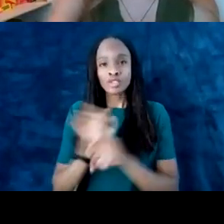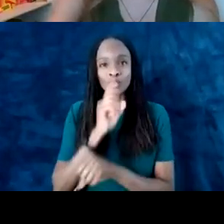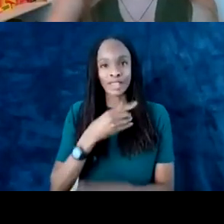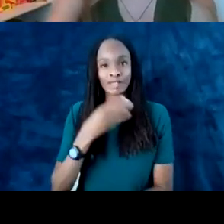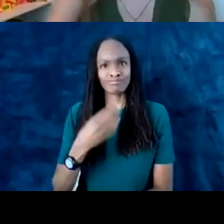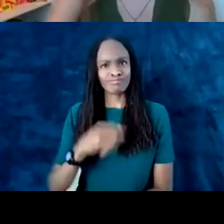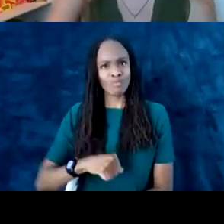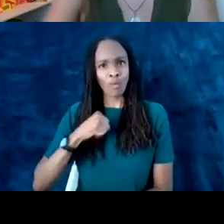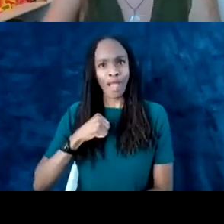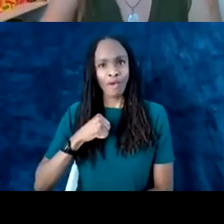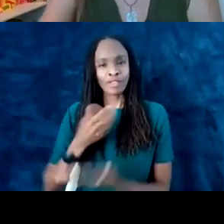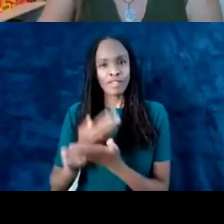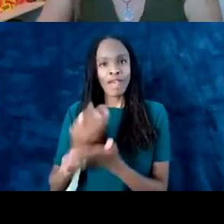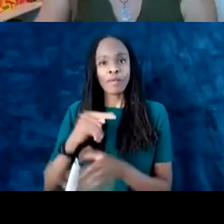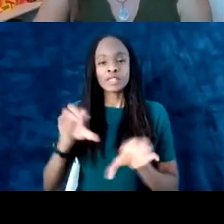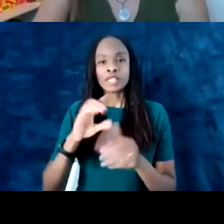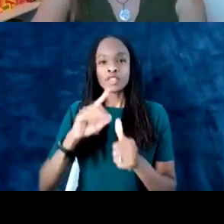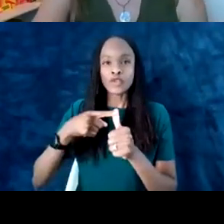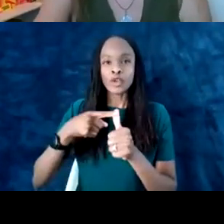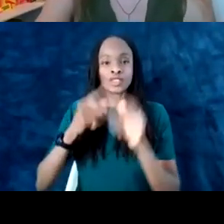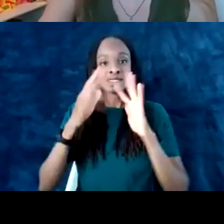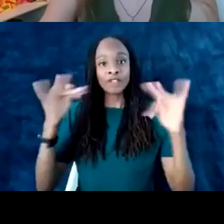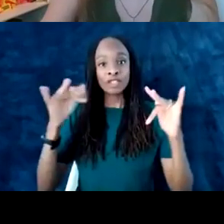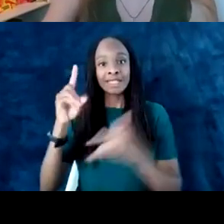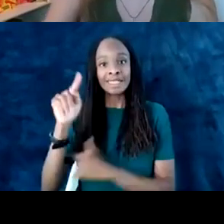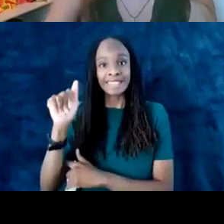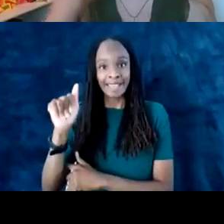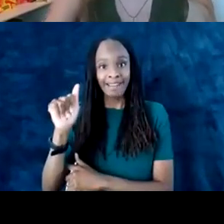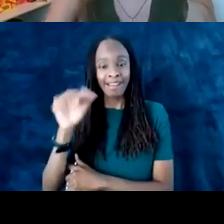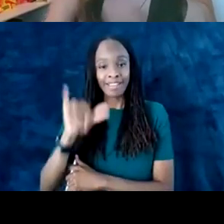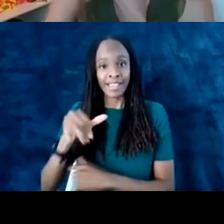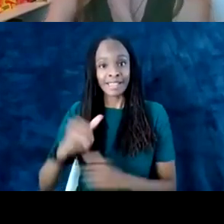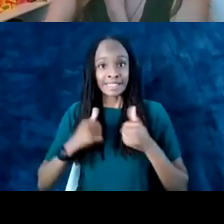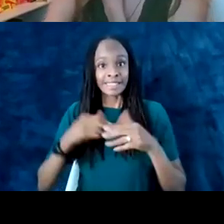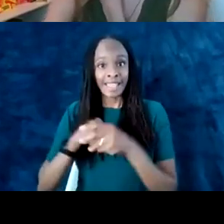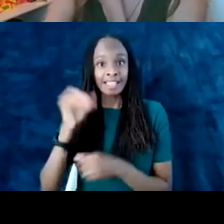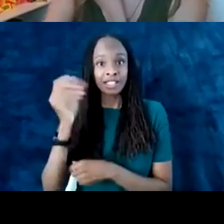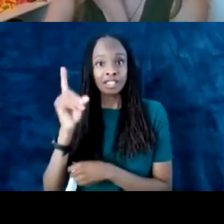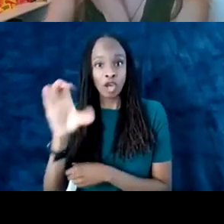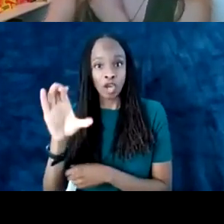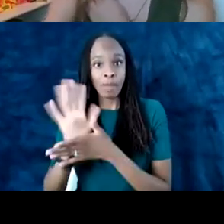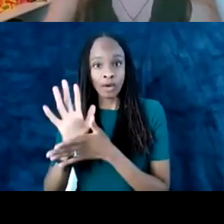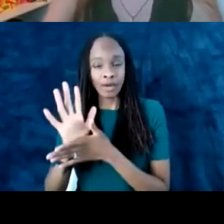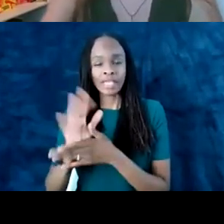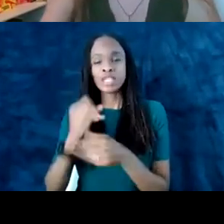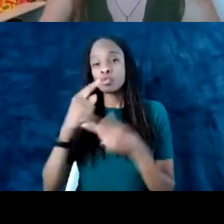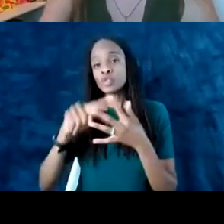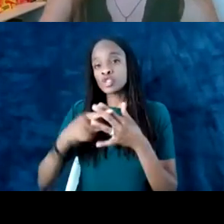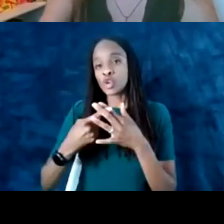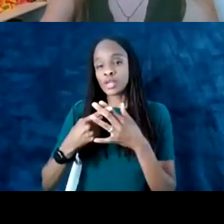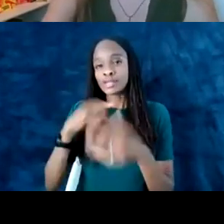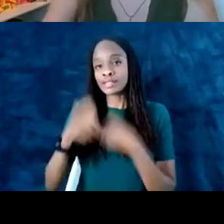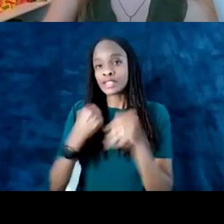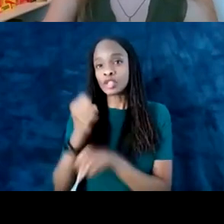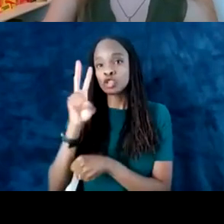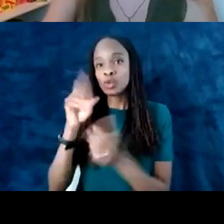fact that we did the very first diversity data that has existed in documentary. We started it in 2014 to look